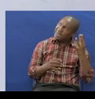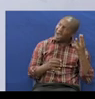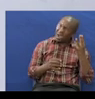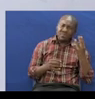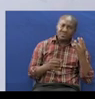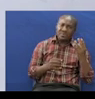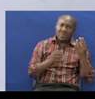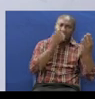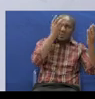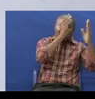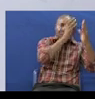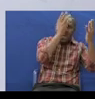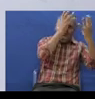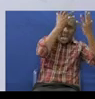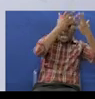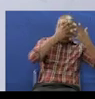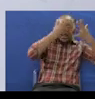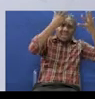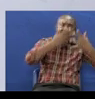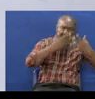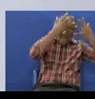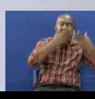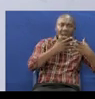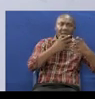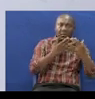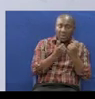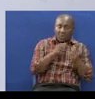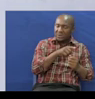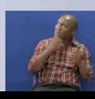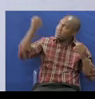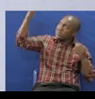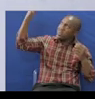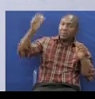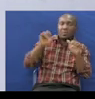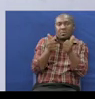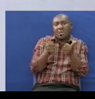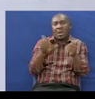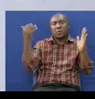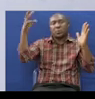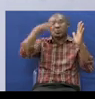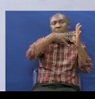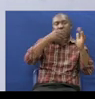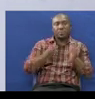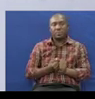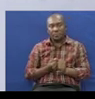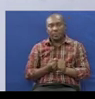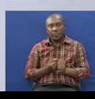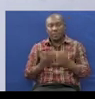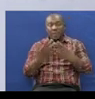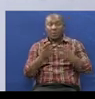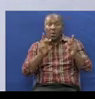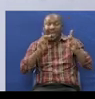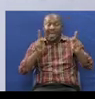are in the other side will get darkness because they are away from the sun. If the earth